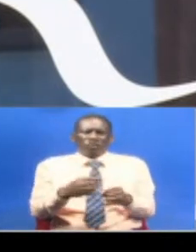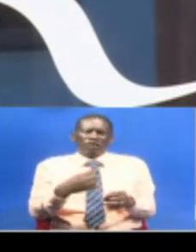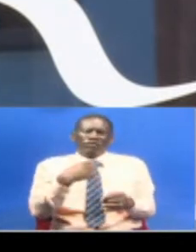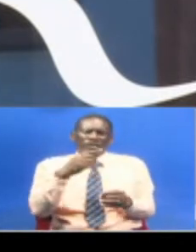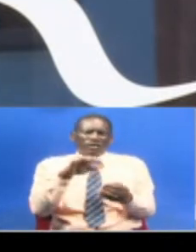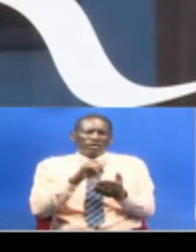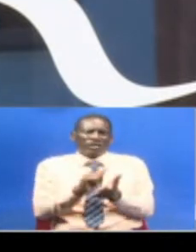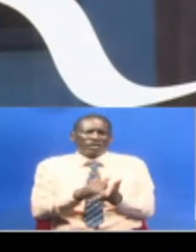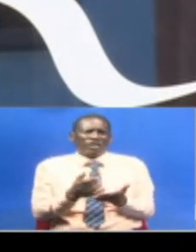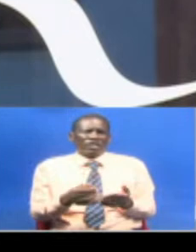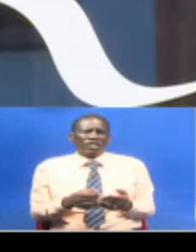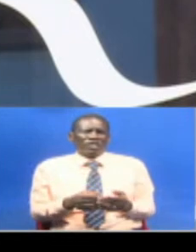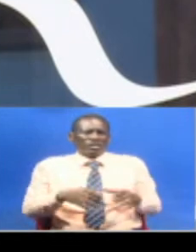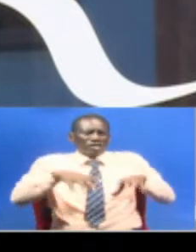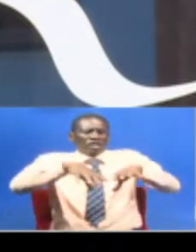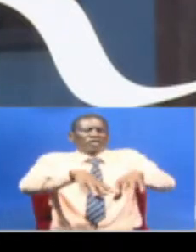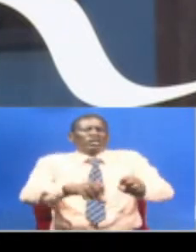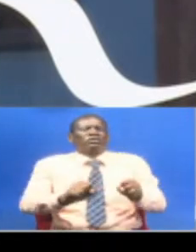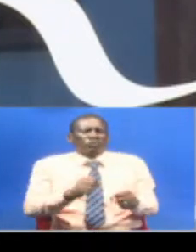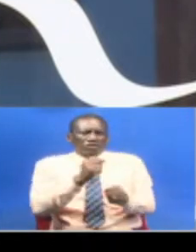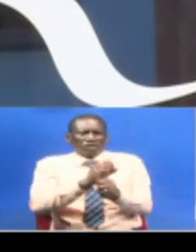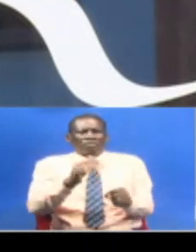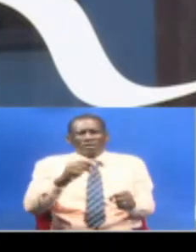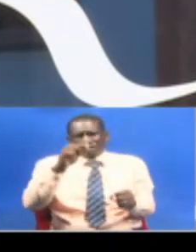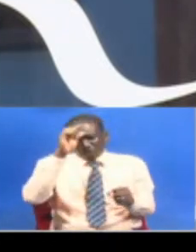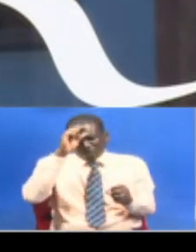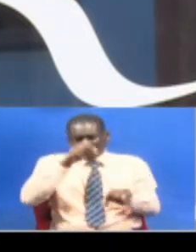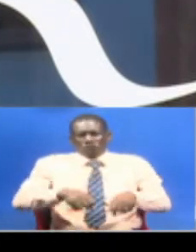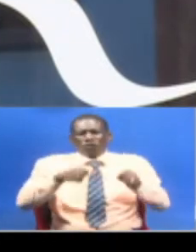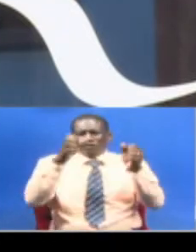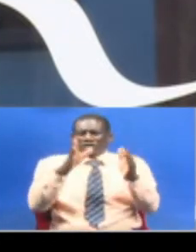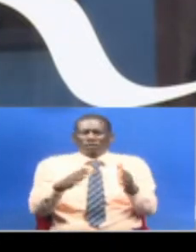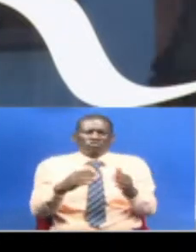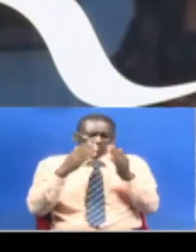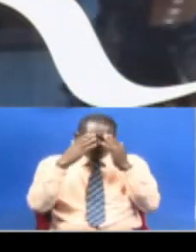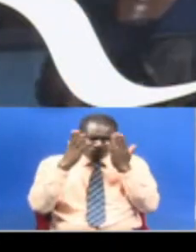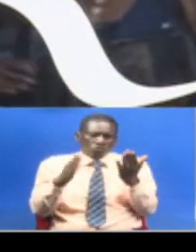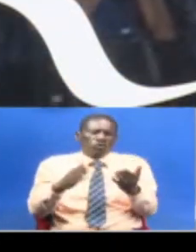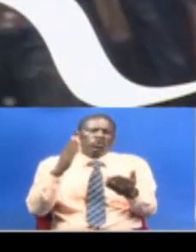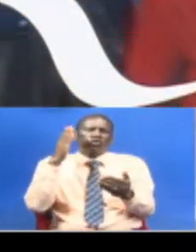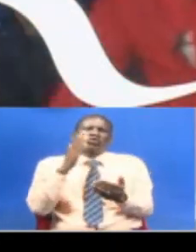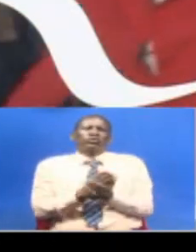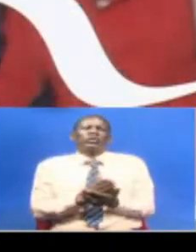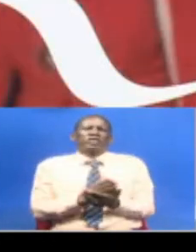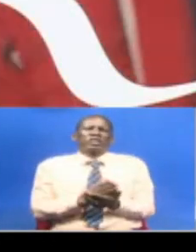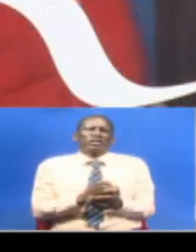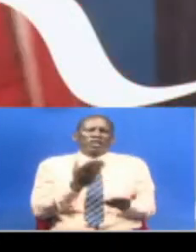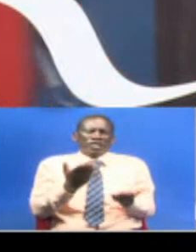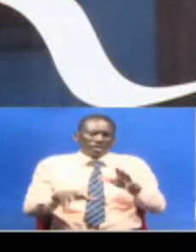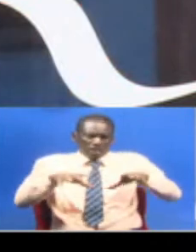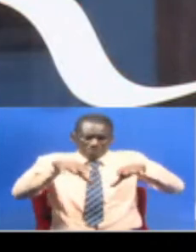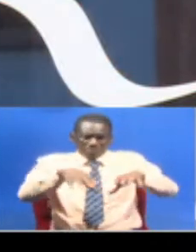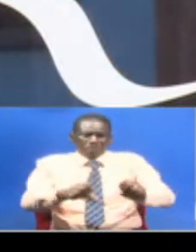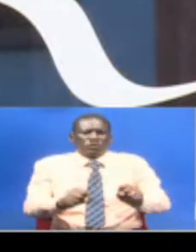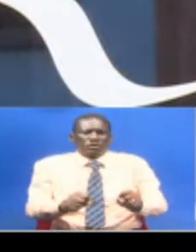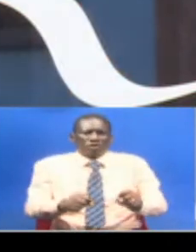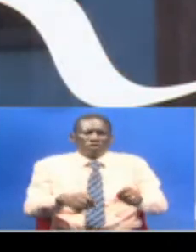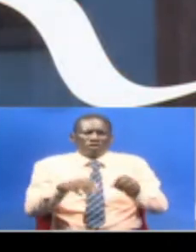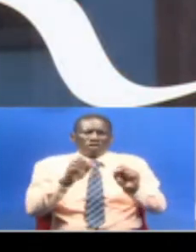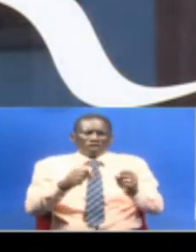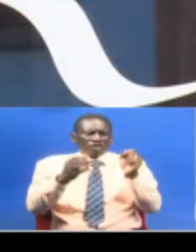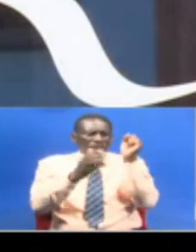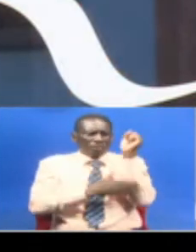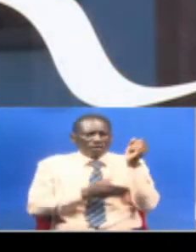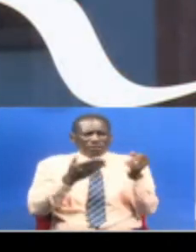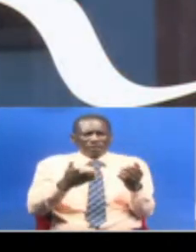that the abduction was by state officers. Really, any abduction would be a bad thing if at